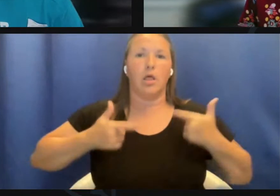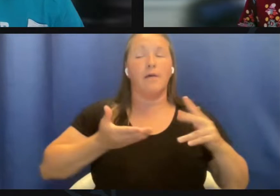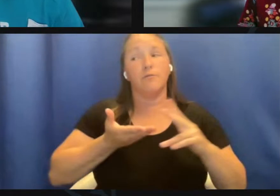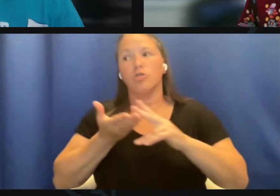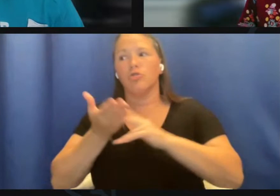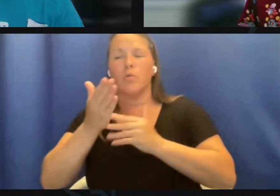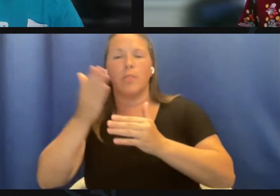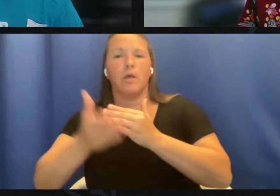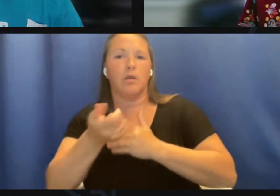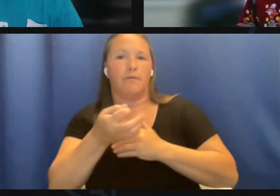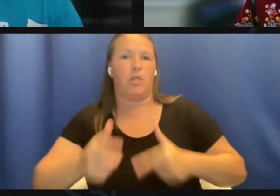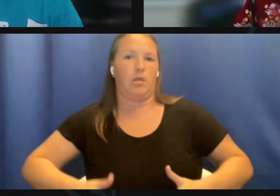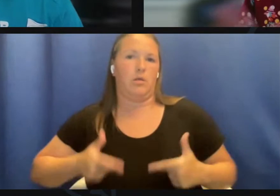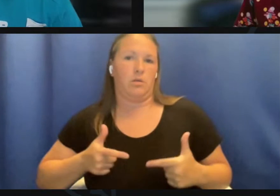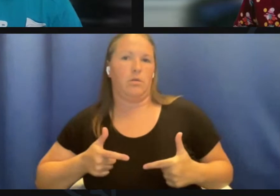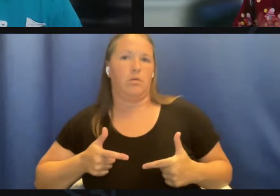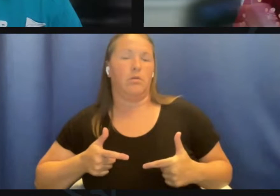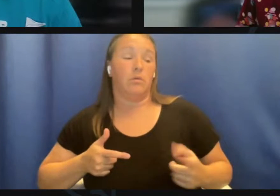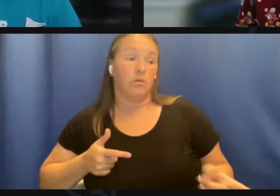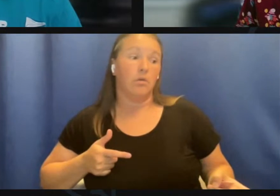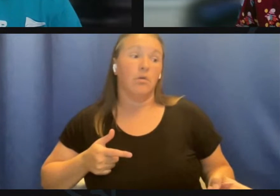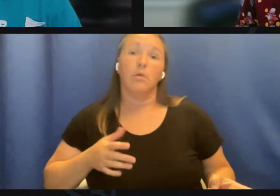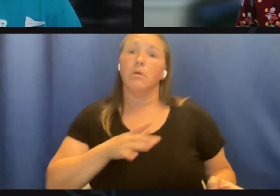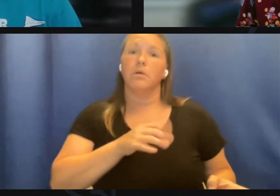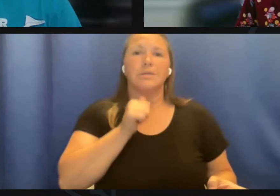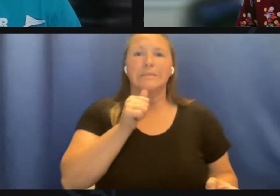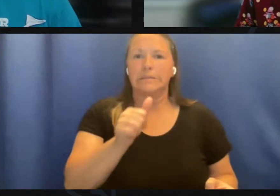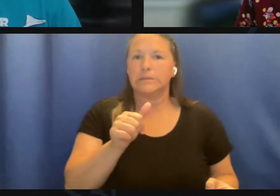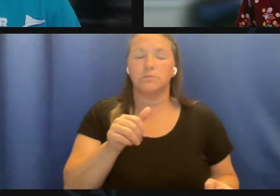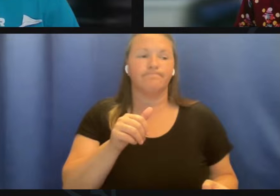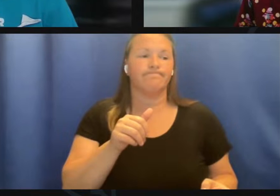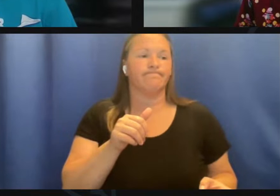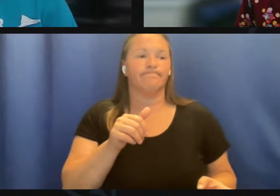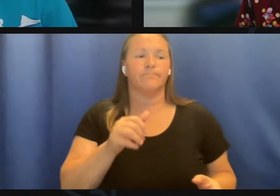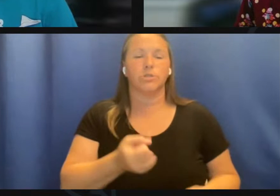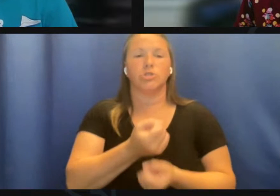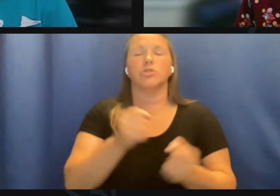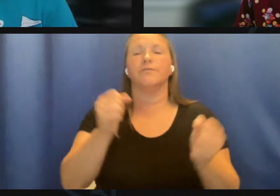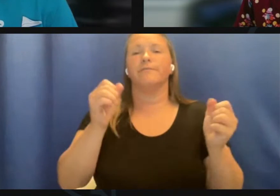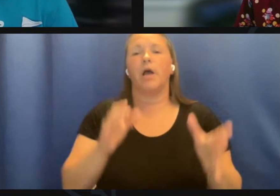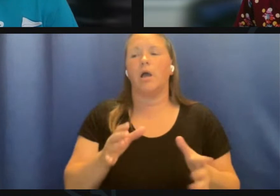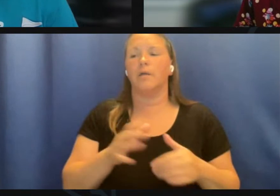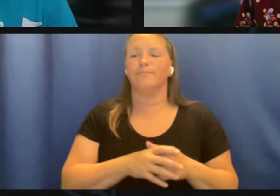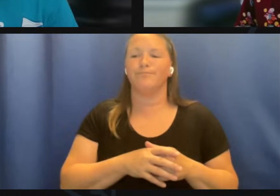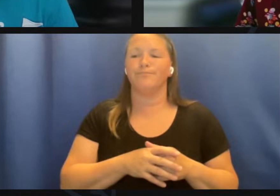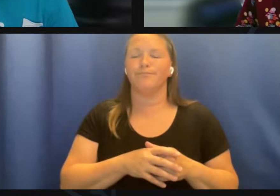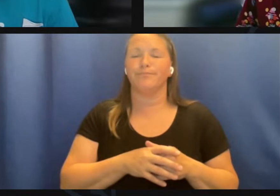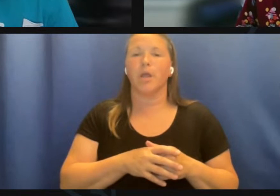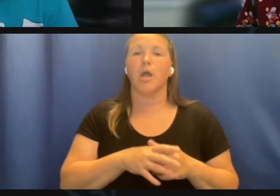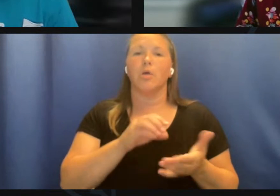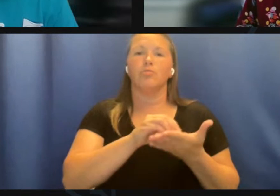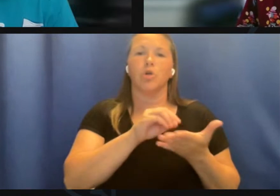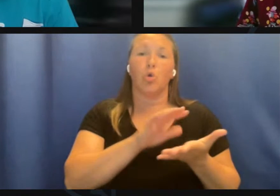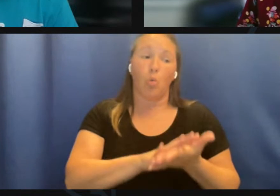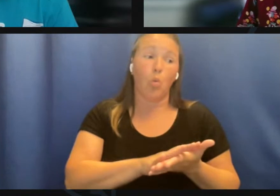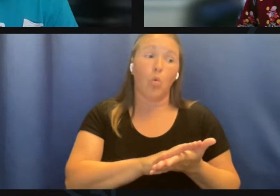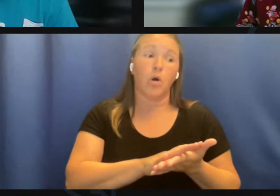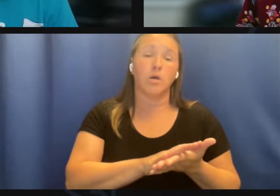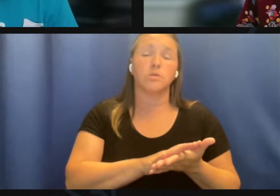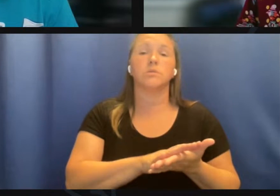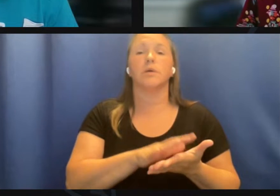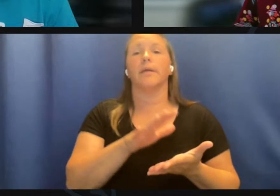She does not or does not survive, records the events of 1824 and his